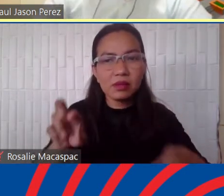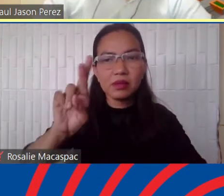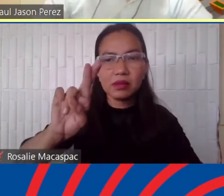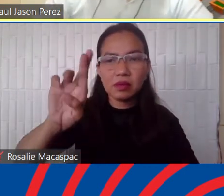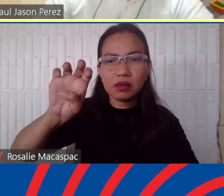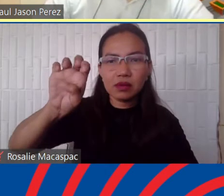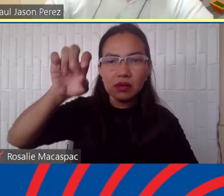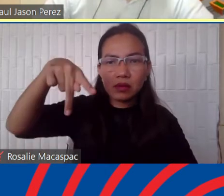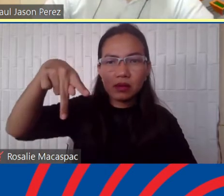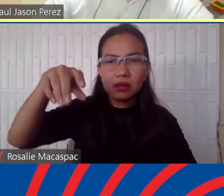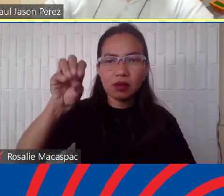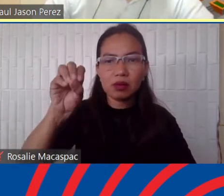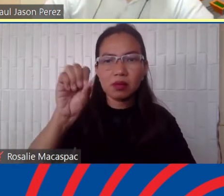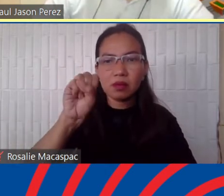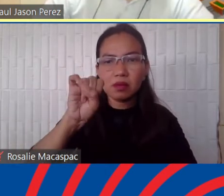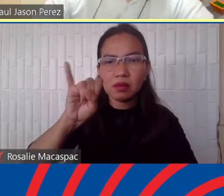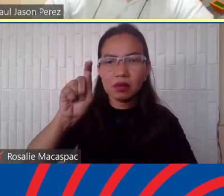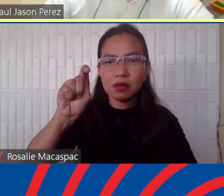repositories.